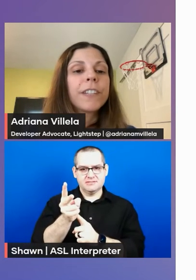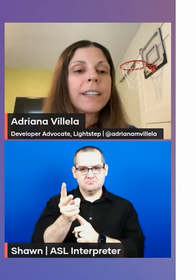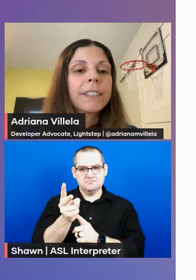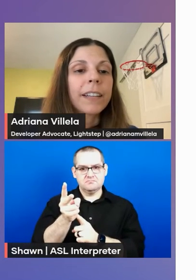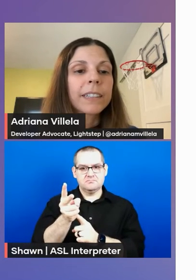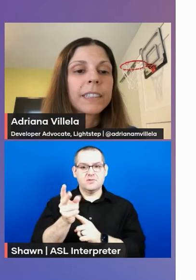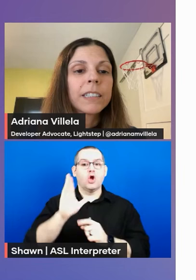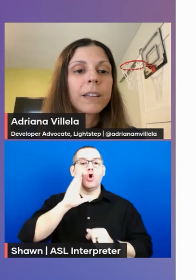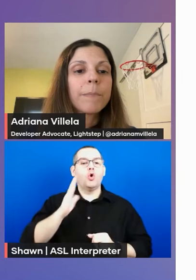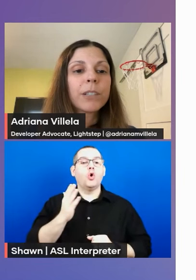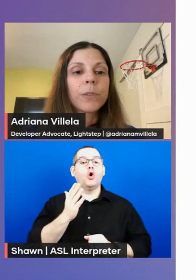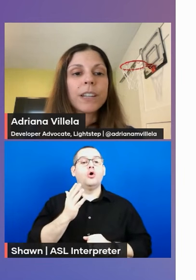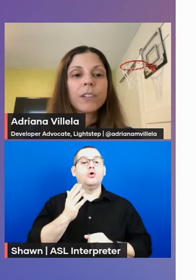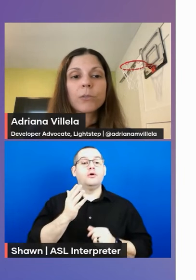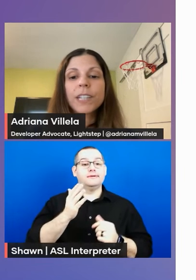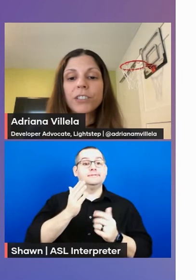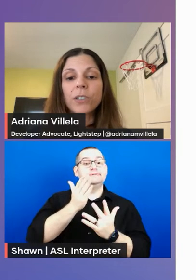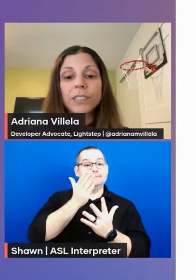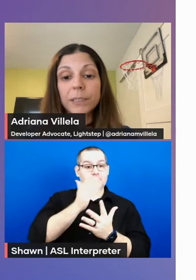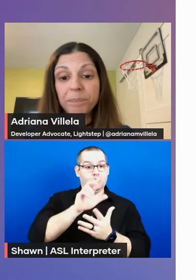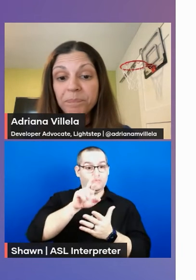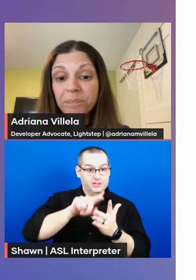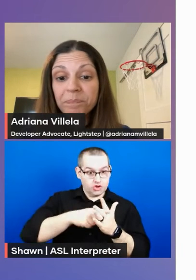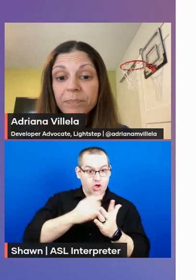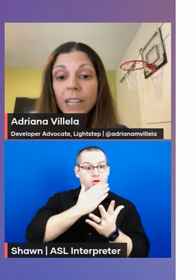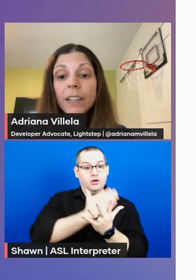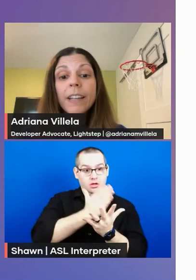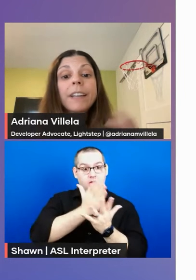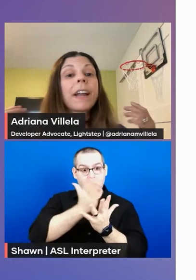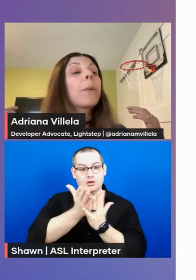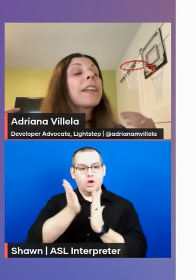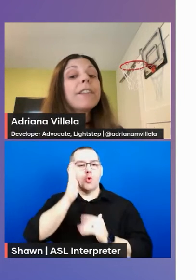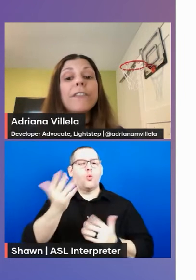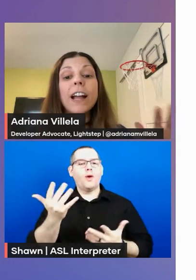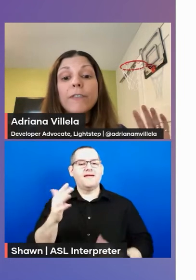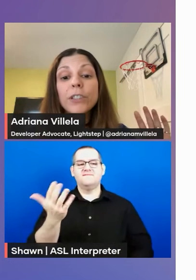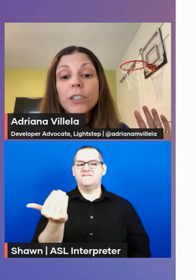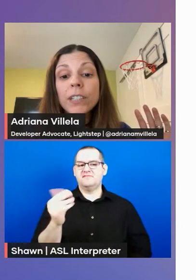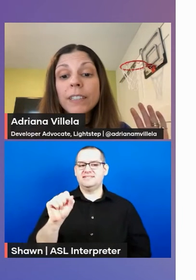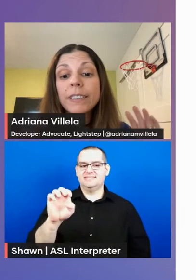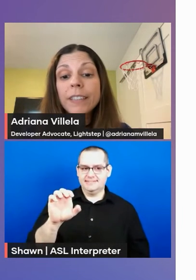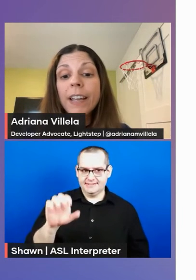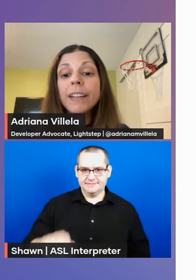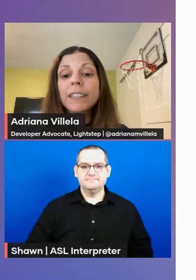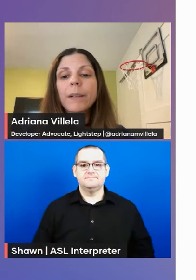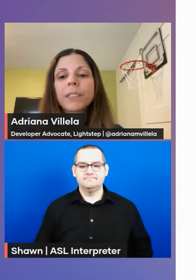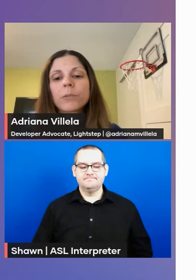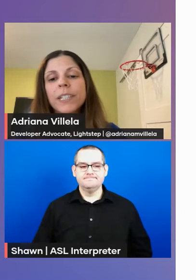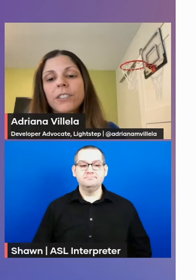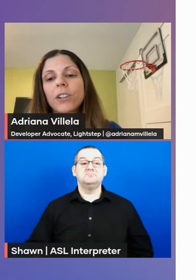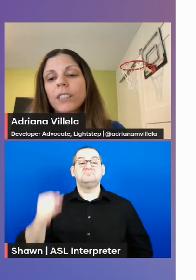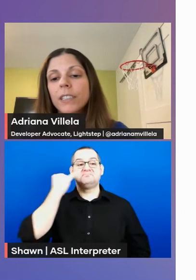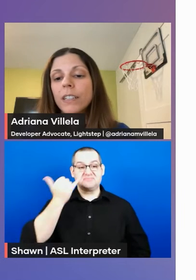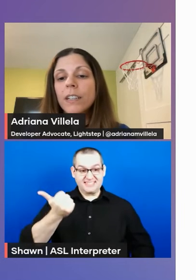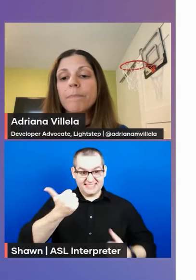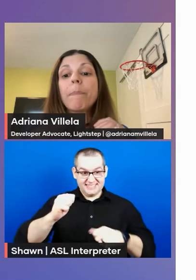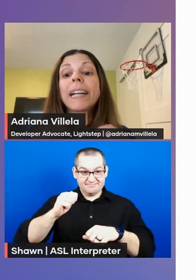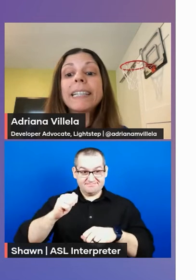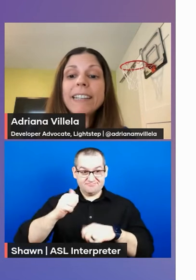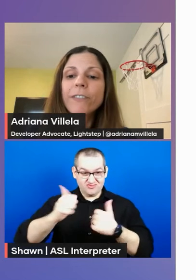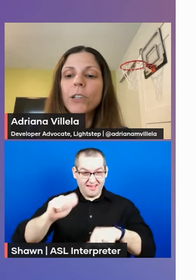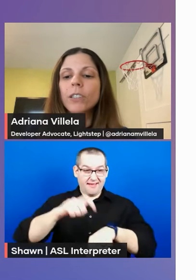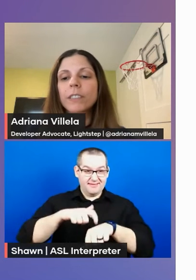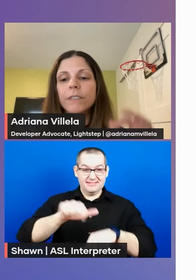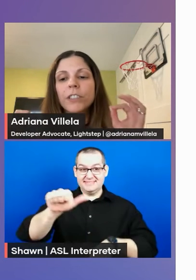wait 15 seconds between restarts. Now, if after 10 attempts at a restart,